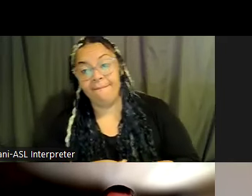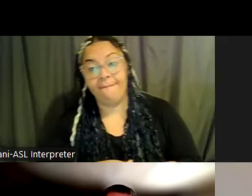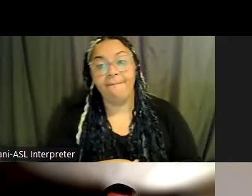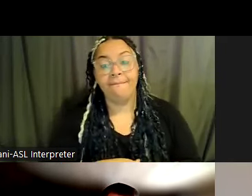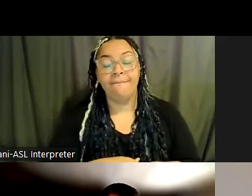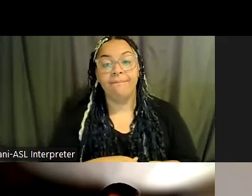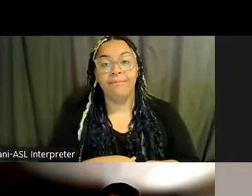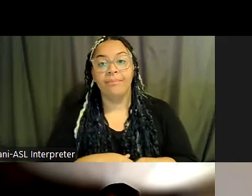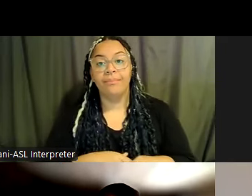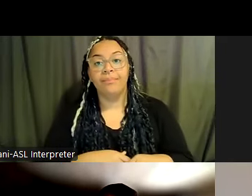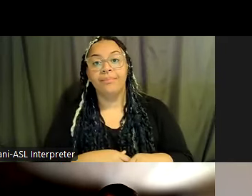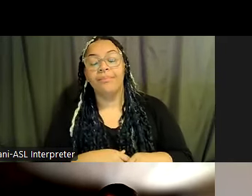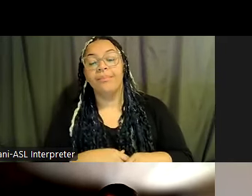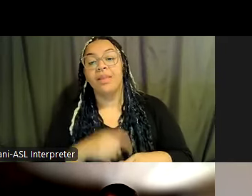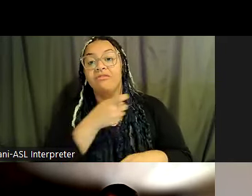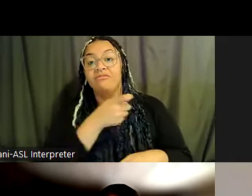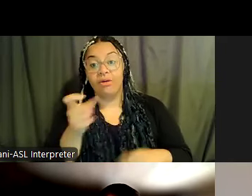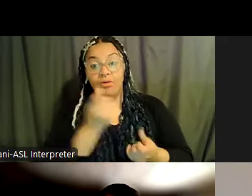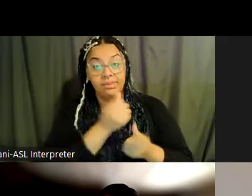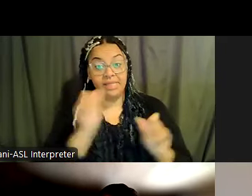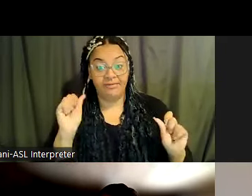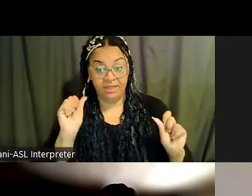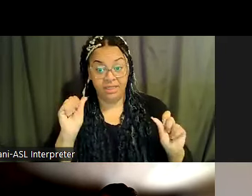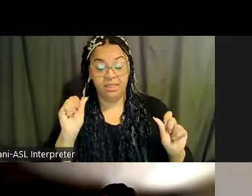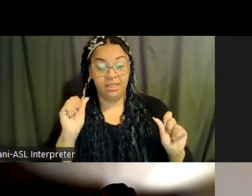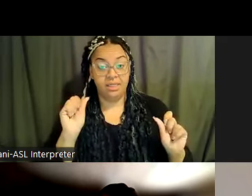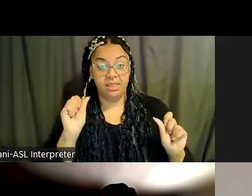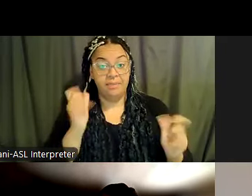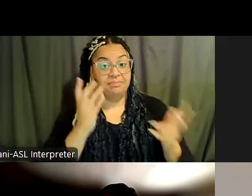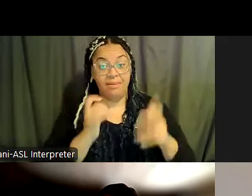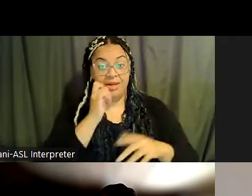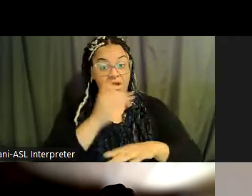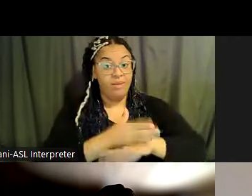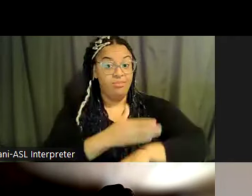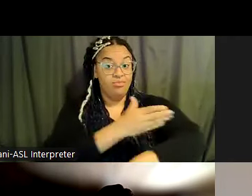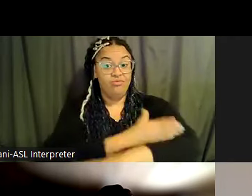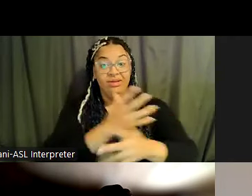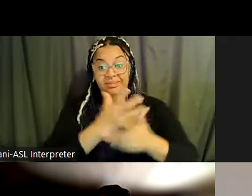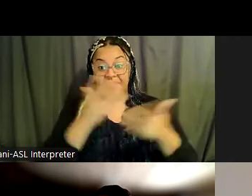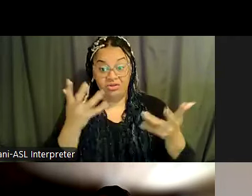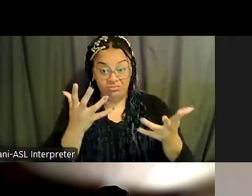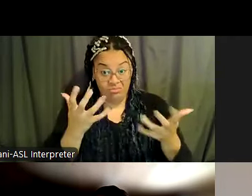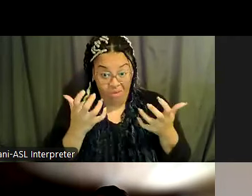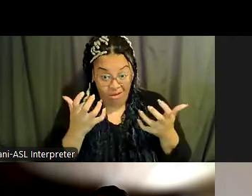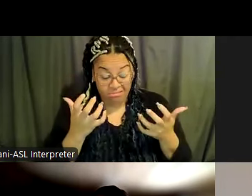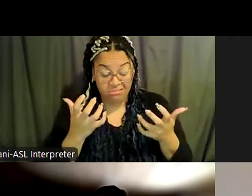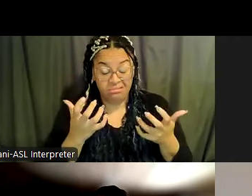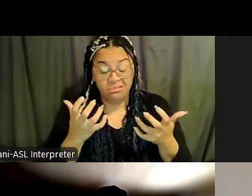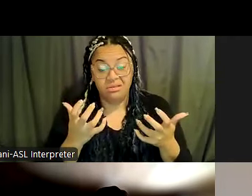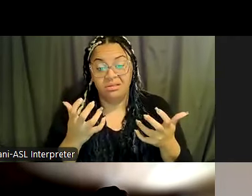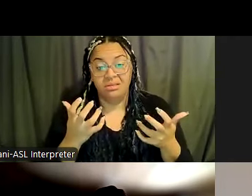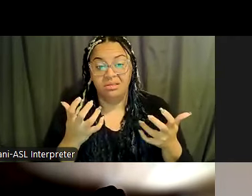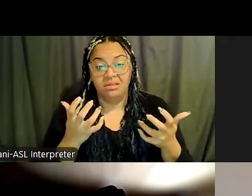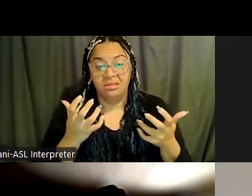firearm safety in general maybe hasn't improved as much as we should, we wanted to,